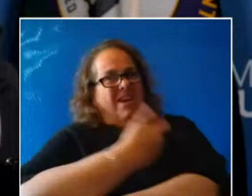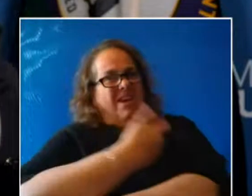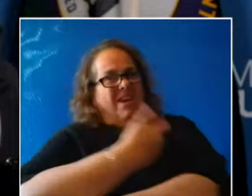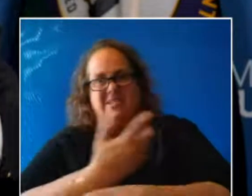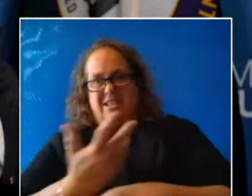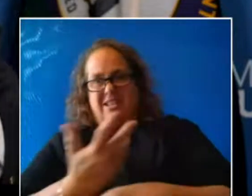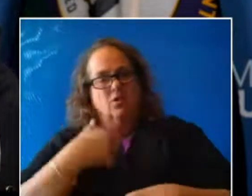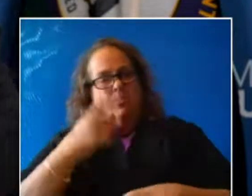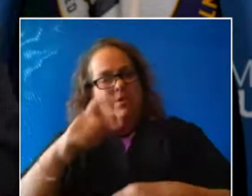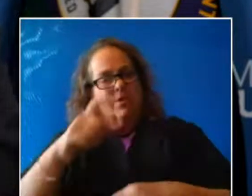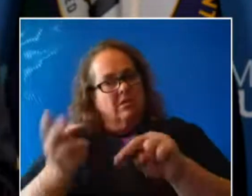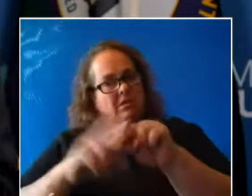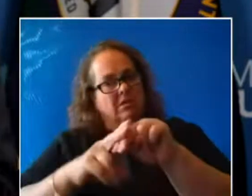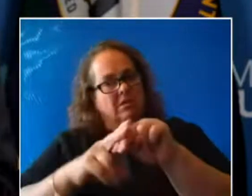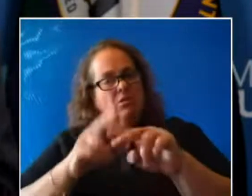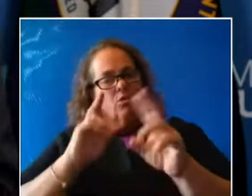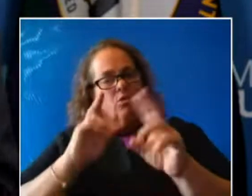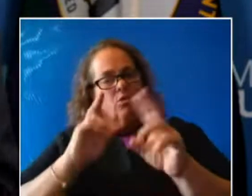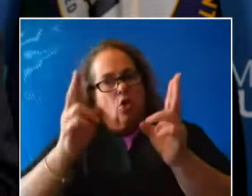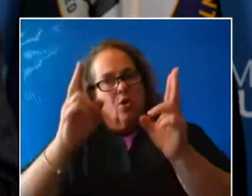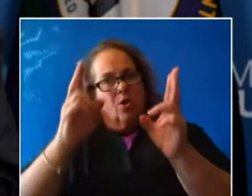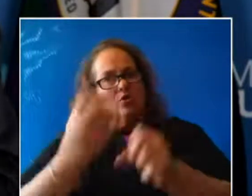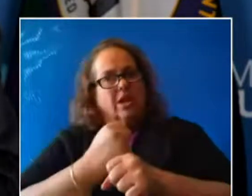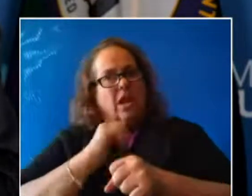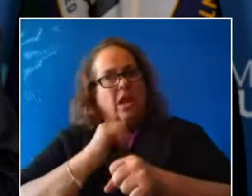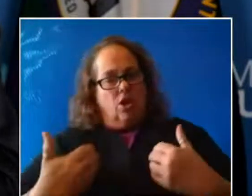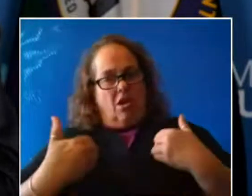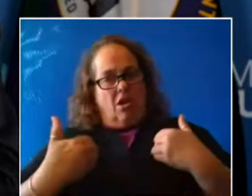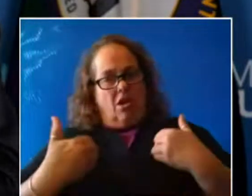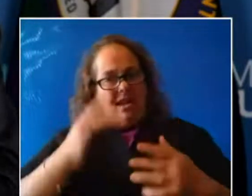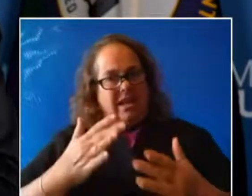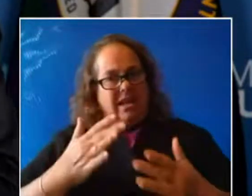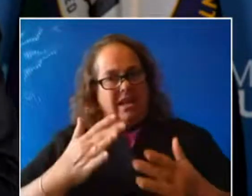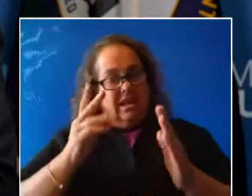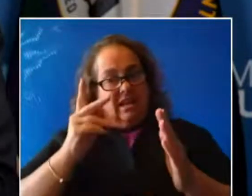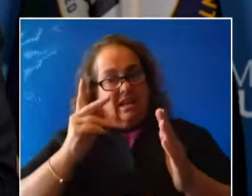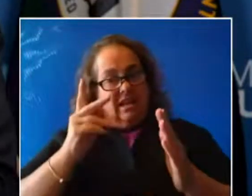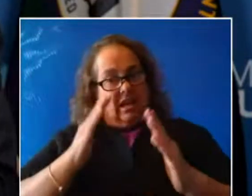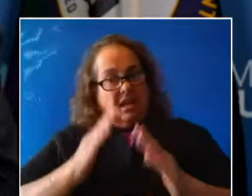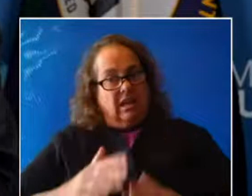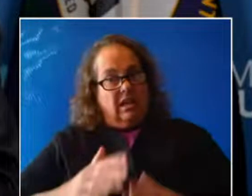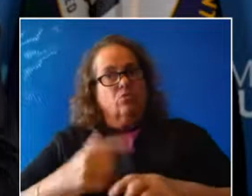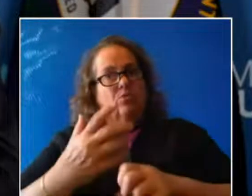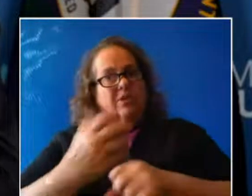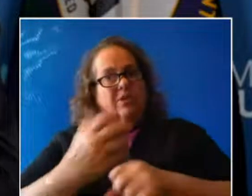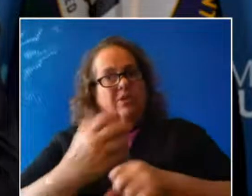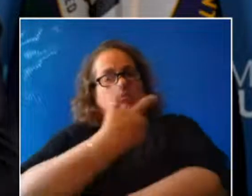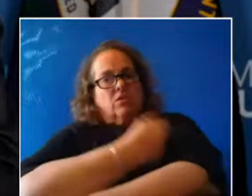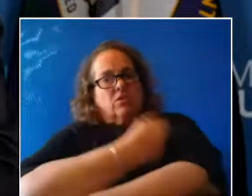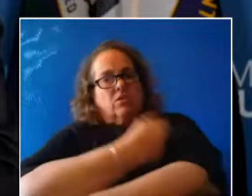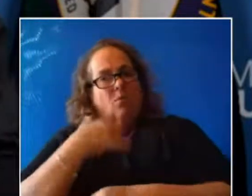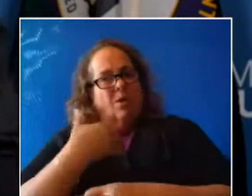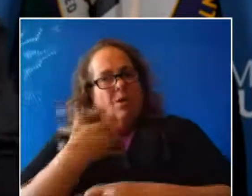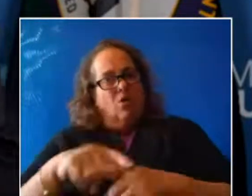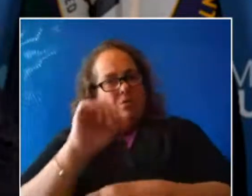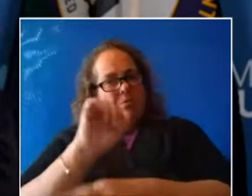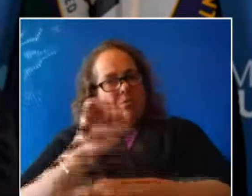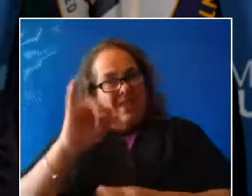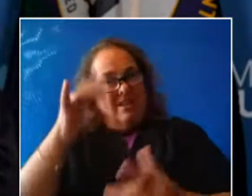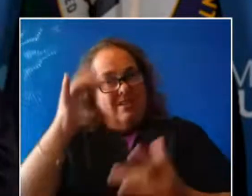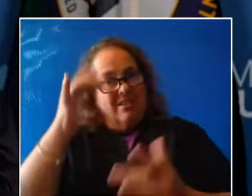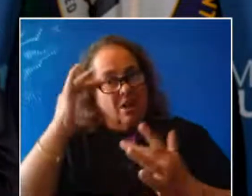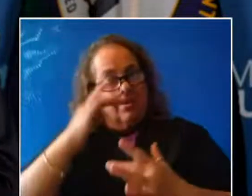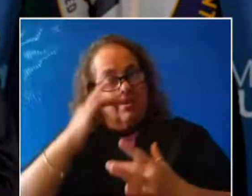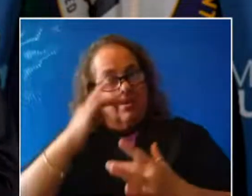Kentuckians if we want to lessen the number of cases and ultimately defeat this virus. When we get into